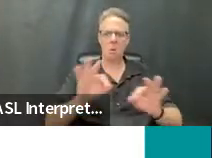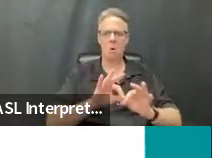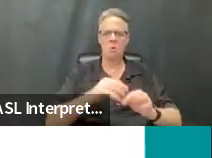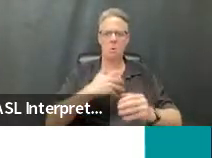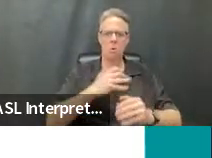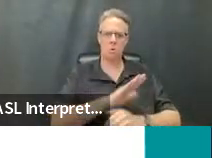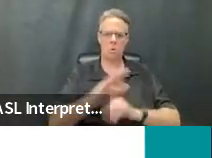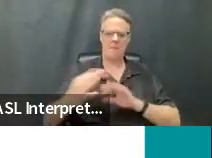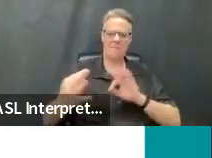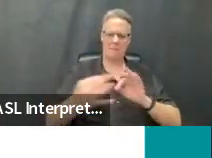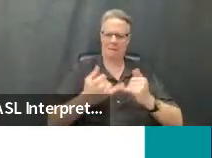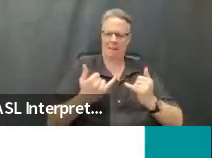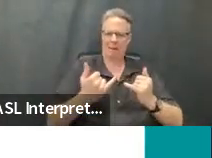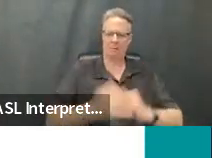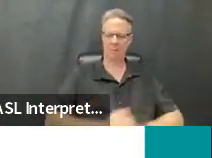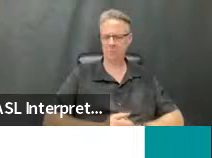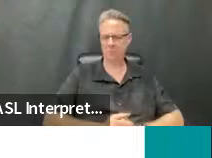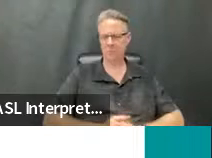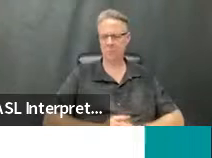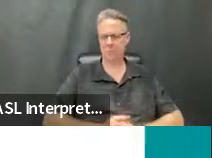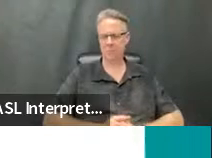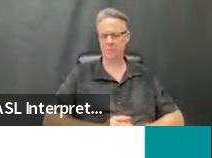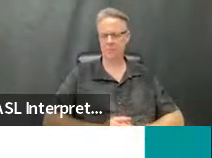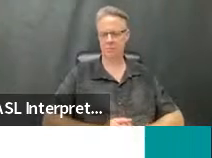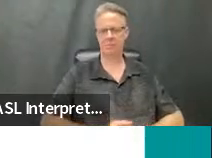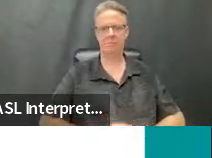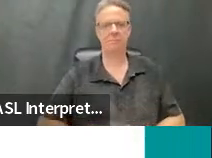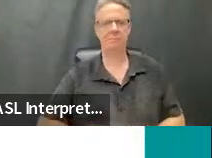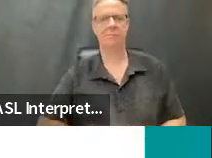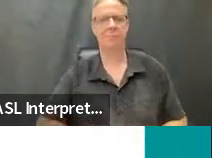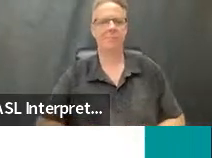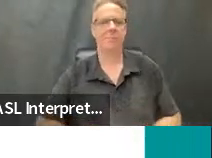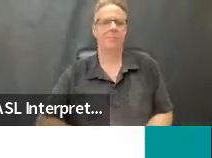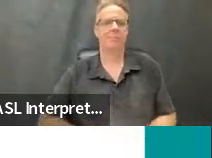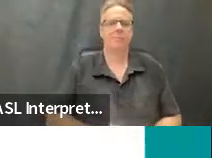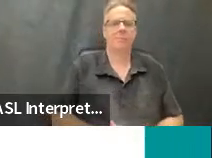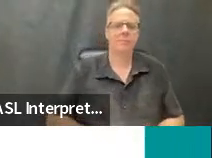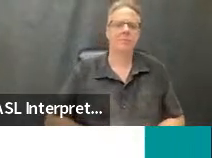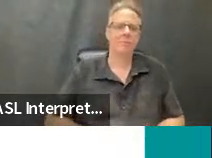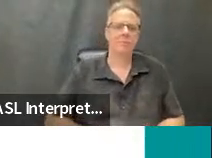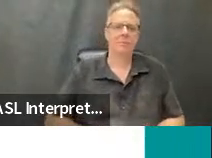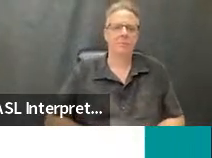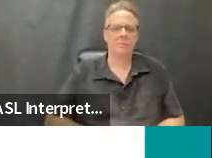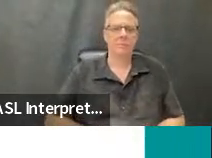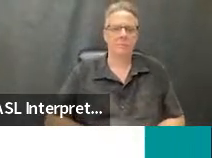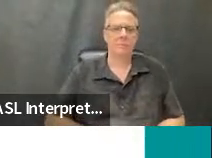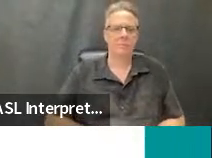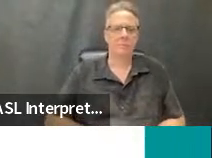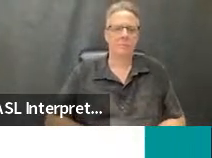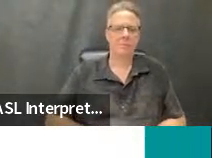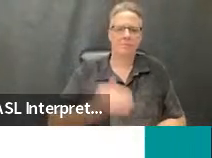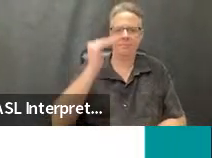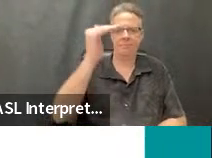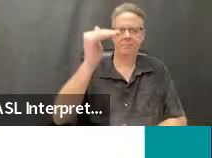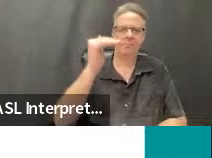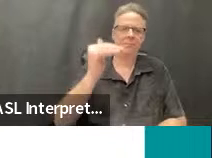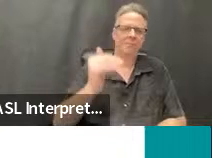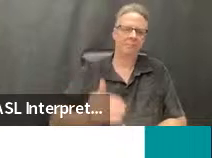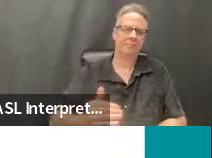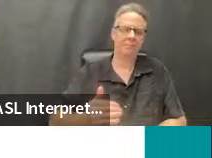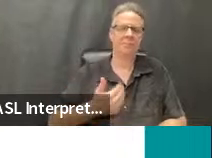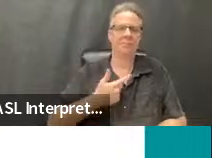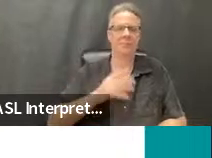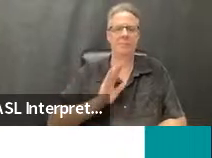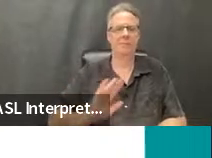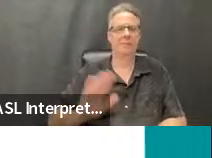feedback right now. So that's what's next. We have all of our typical advisory